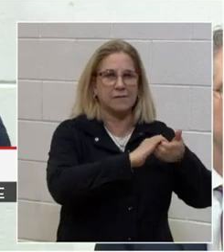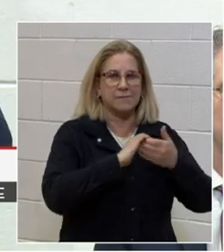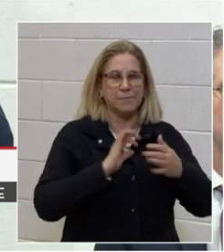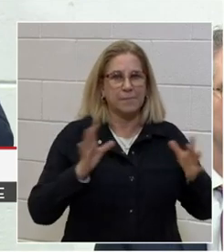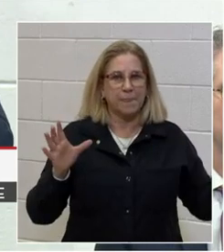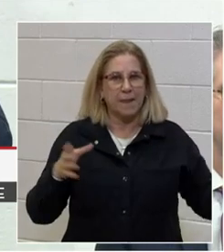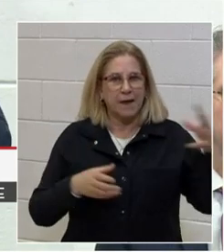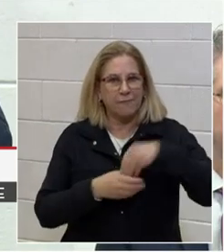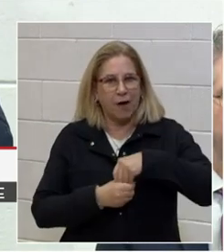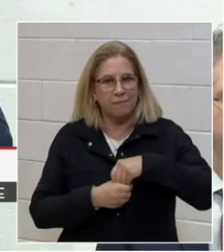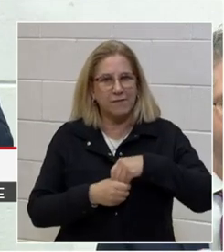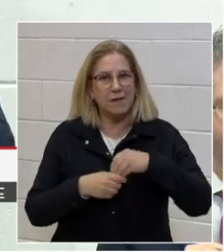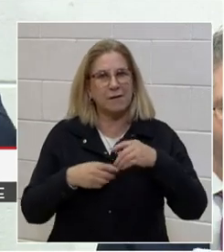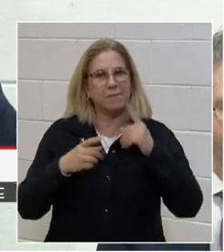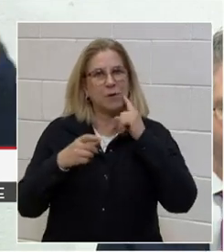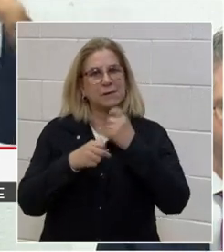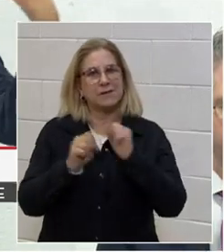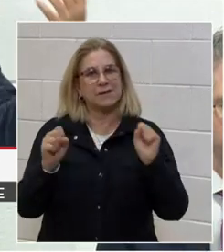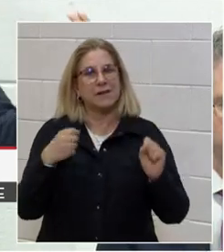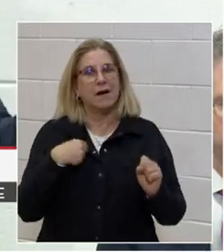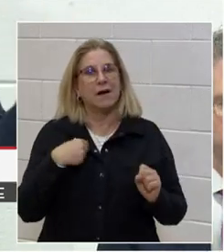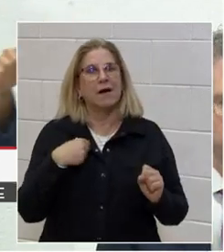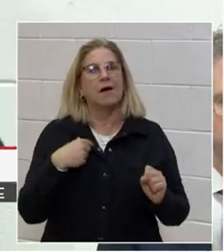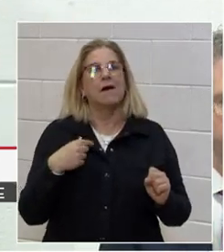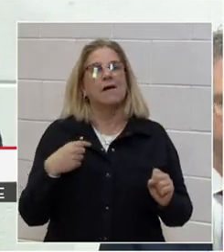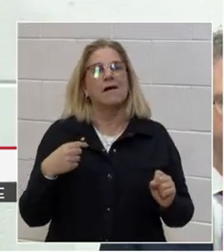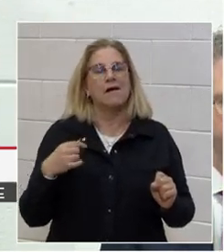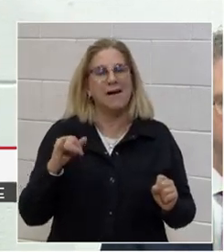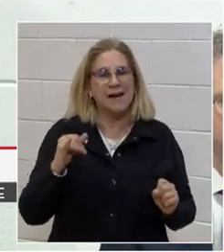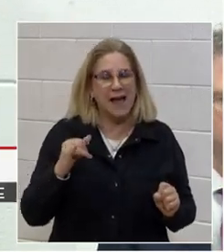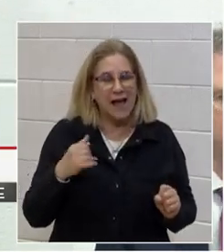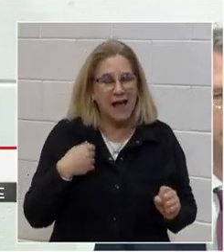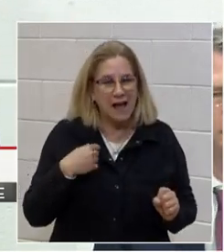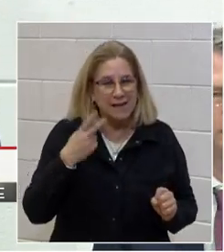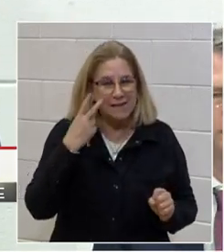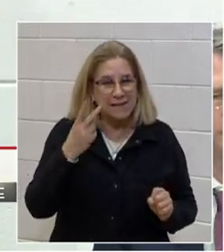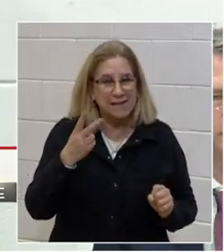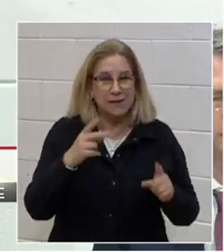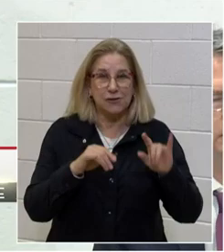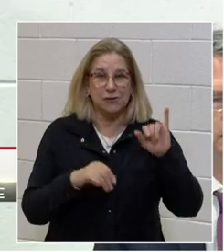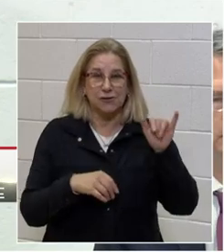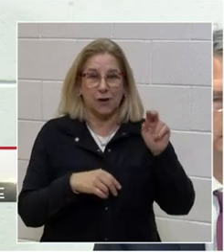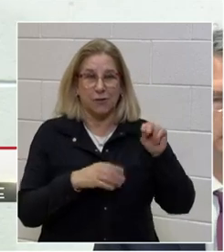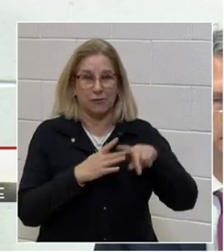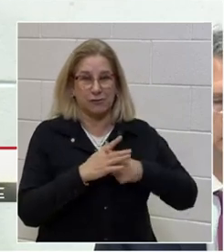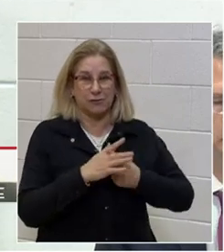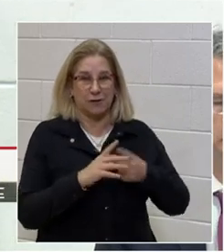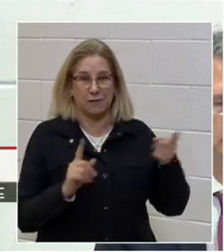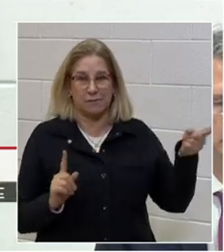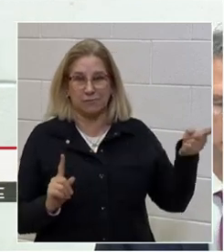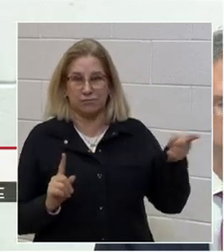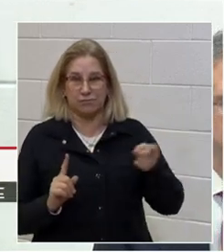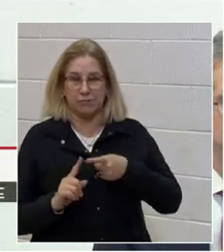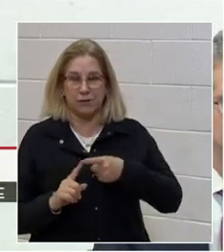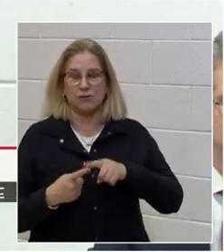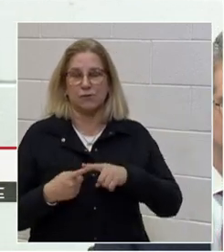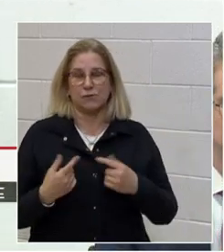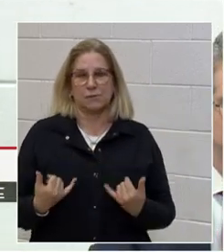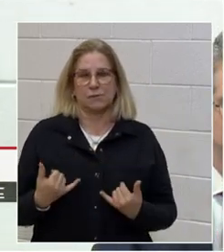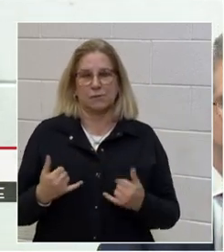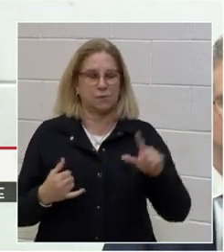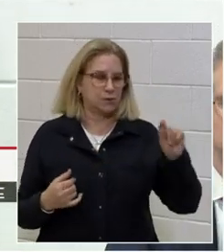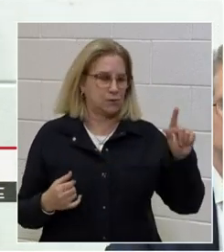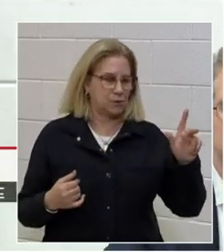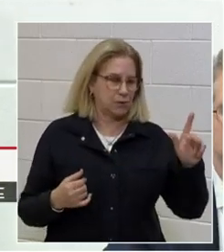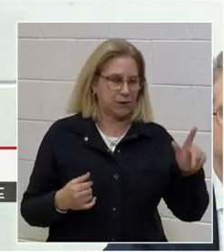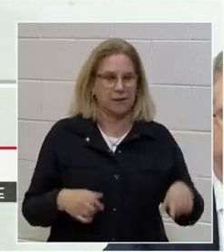see this past January compared to the January of a year ago is much different. We're